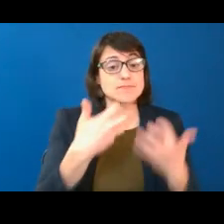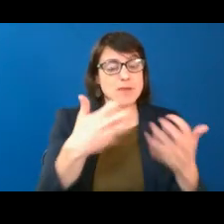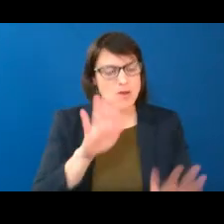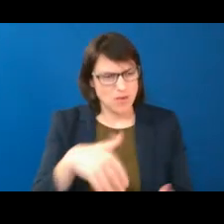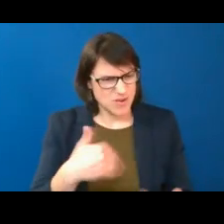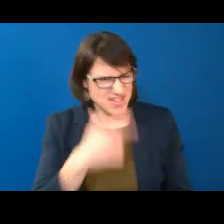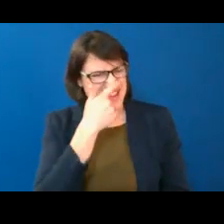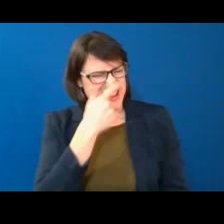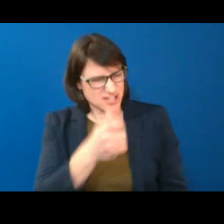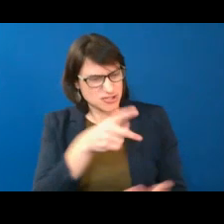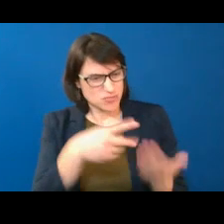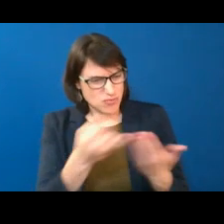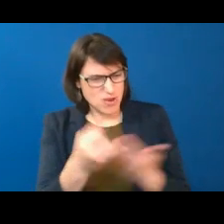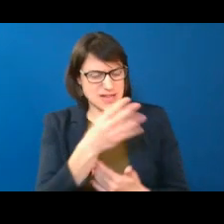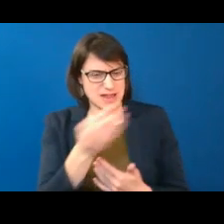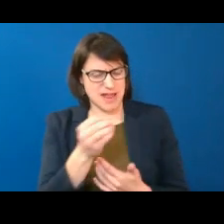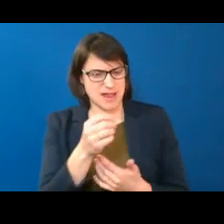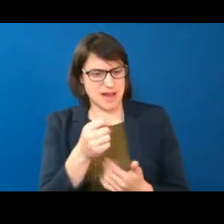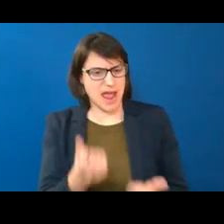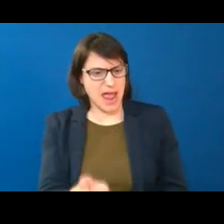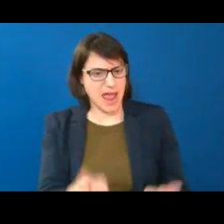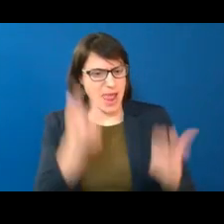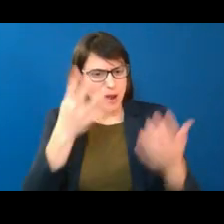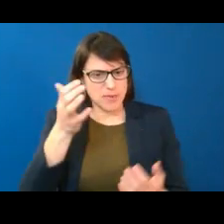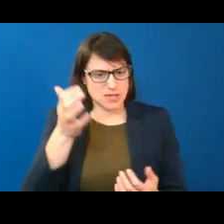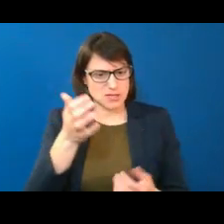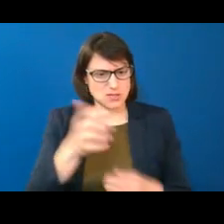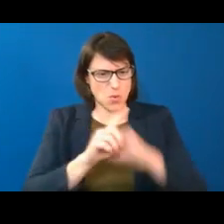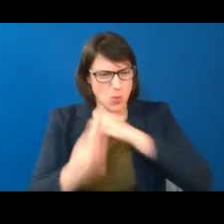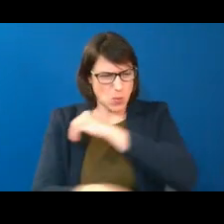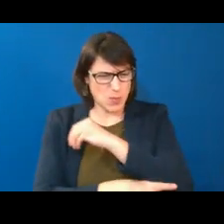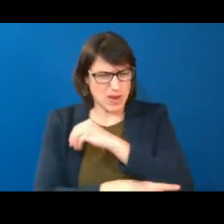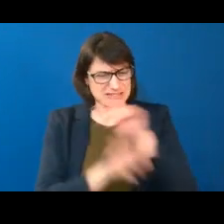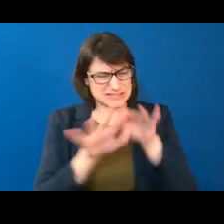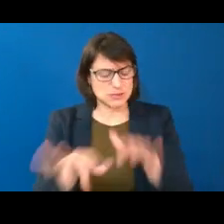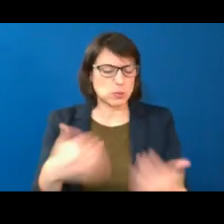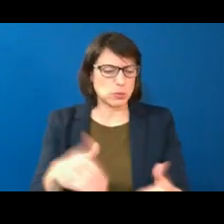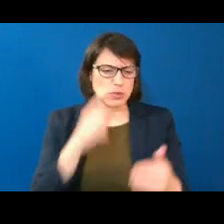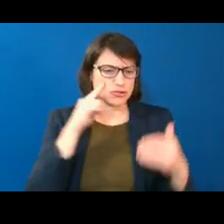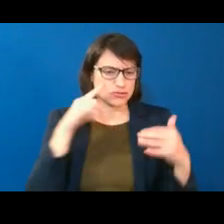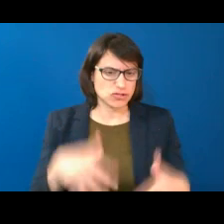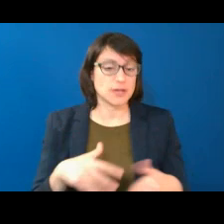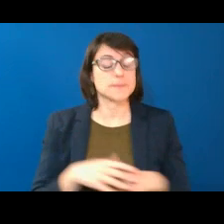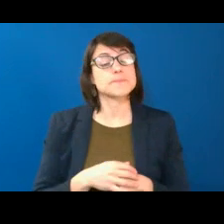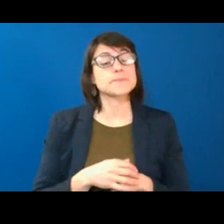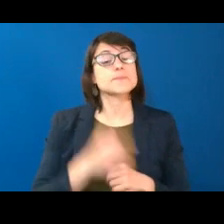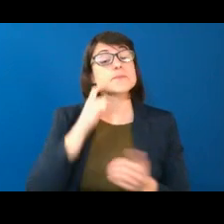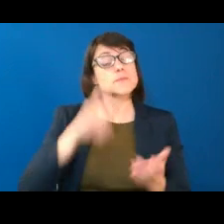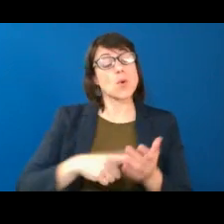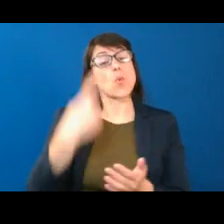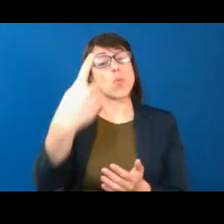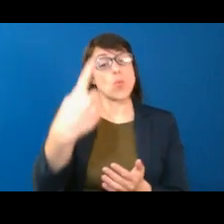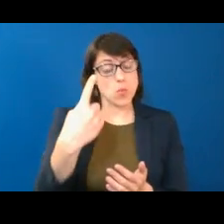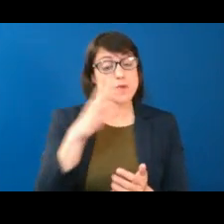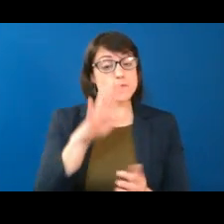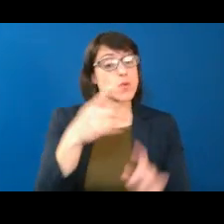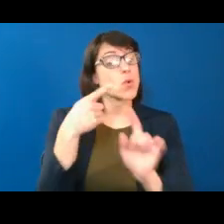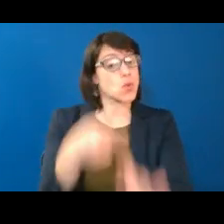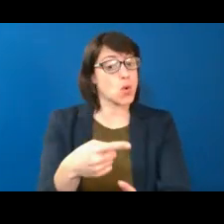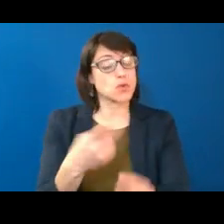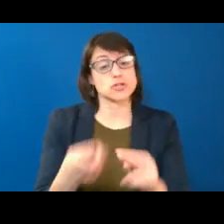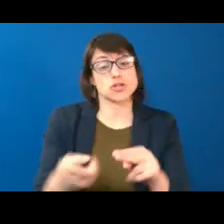down. I noticed on one of your slides that one of your goals is increased engagement of tribal communities, and I